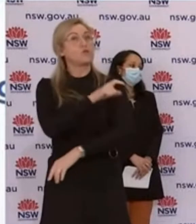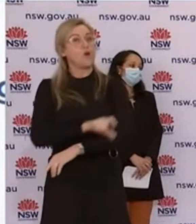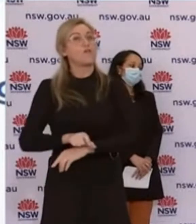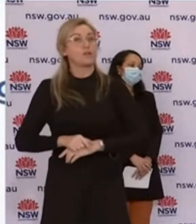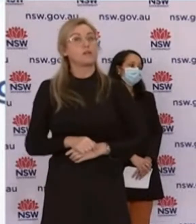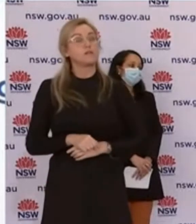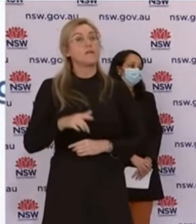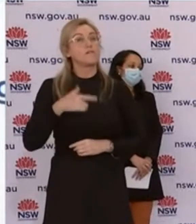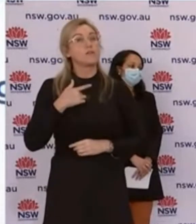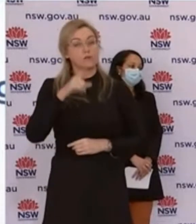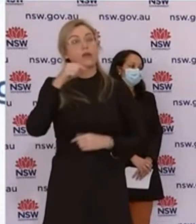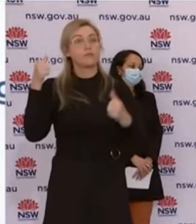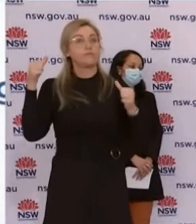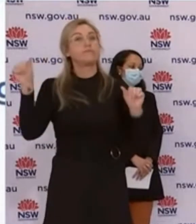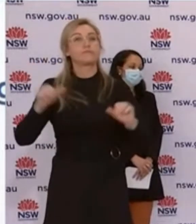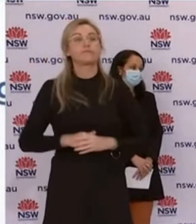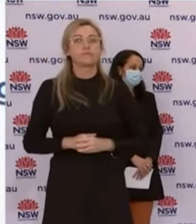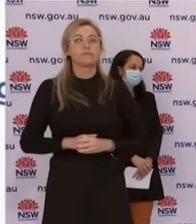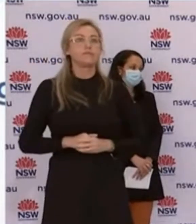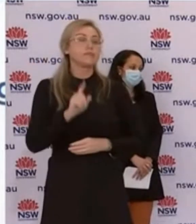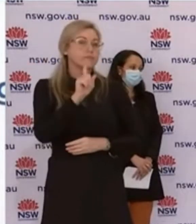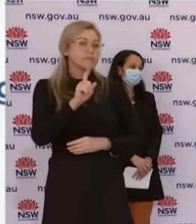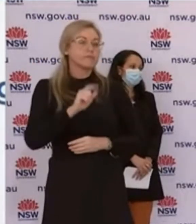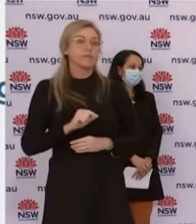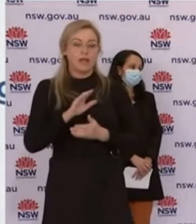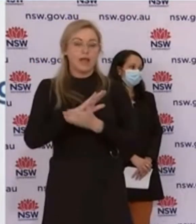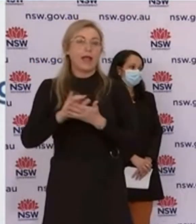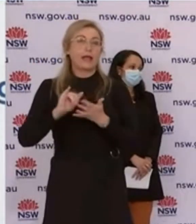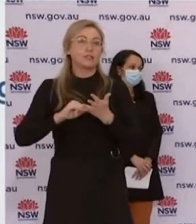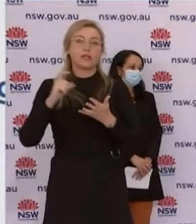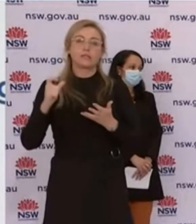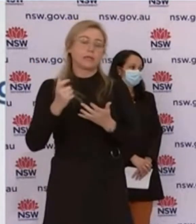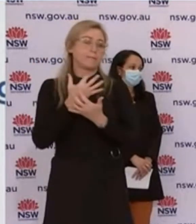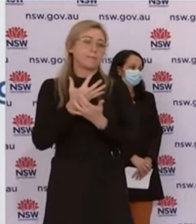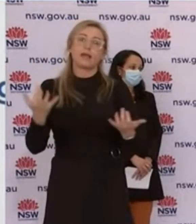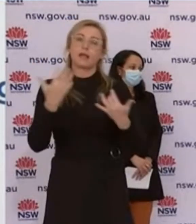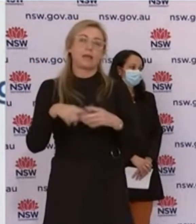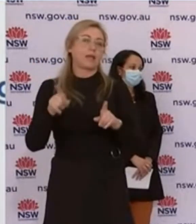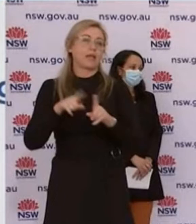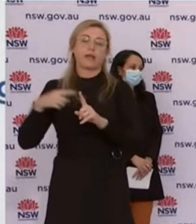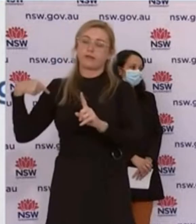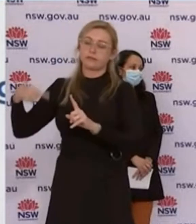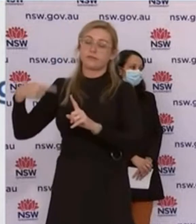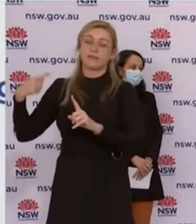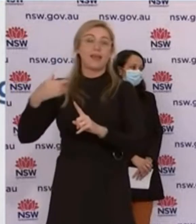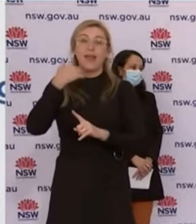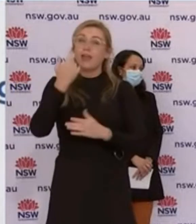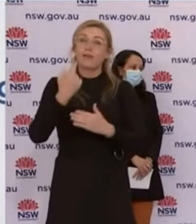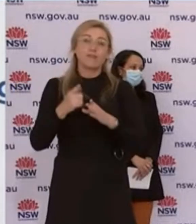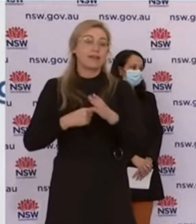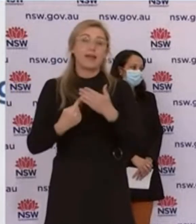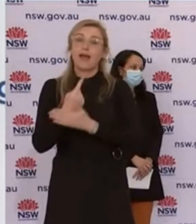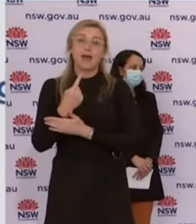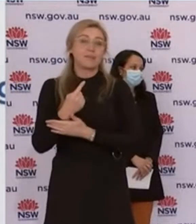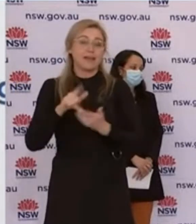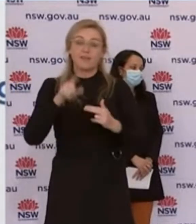those rates going forward. The other point that I will make, the HSC has been running for many years. Every year there are illness and misadventure